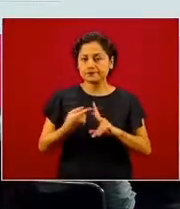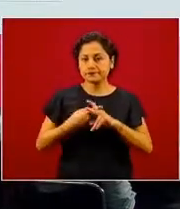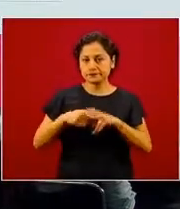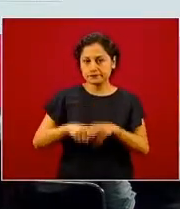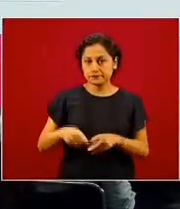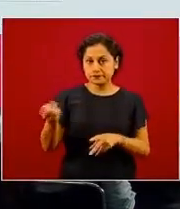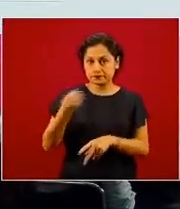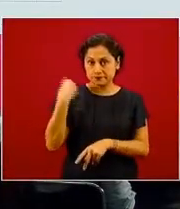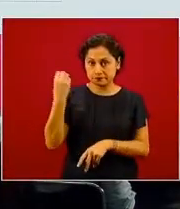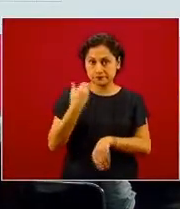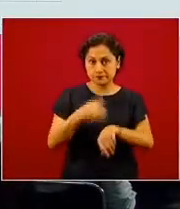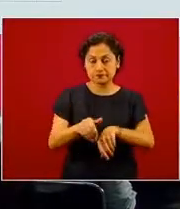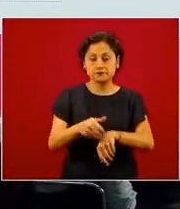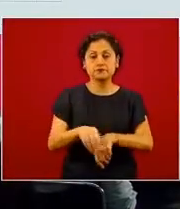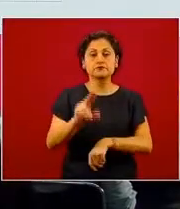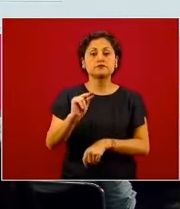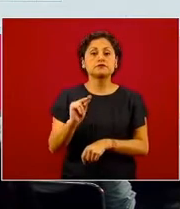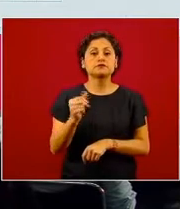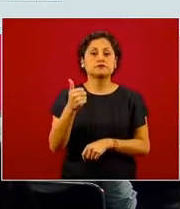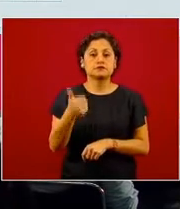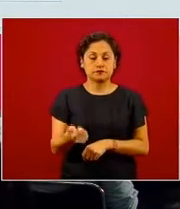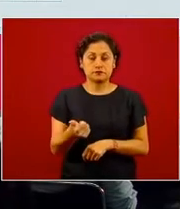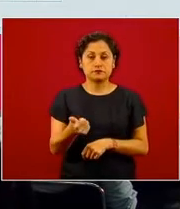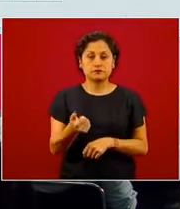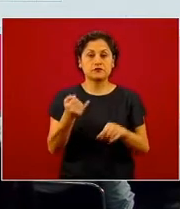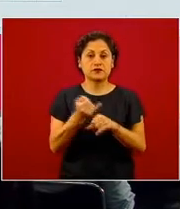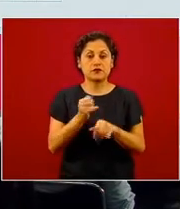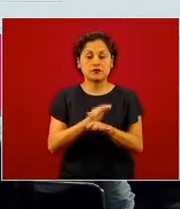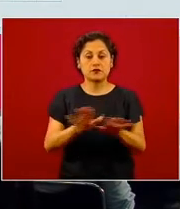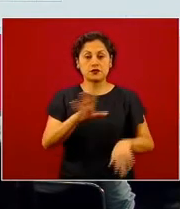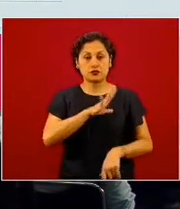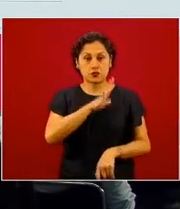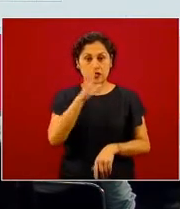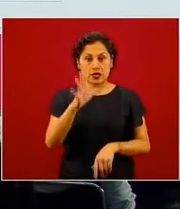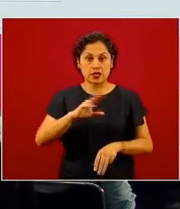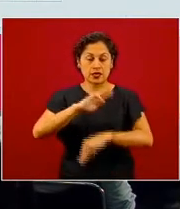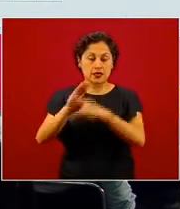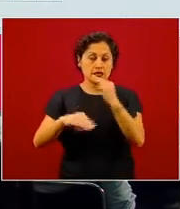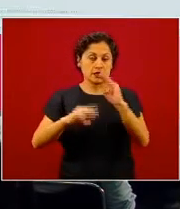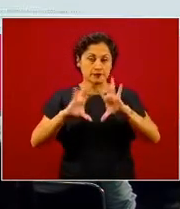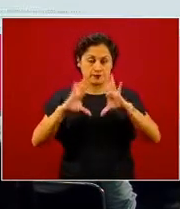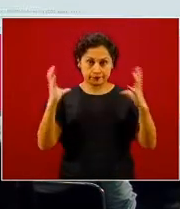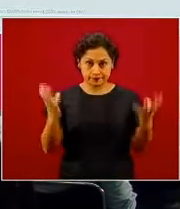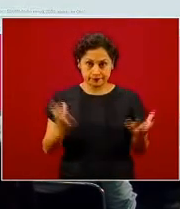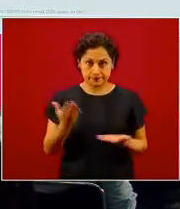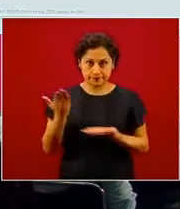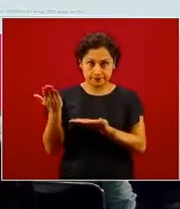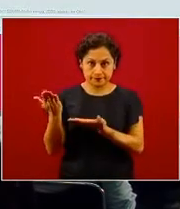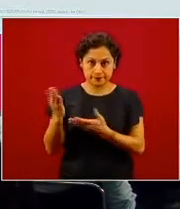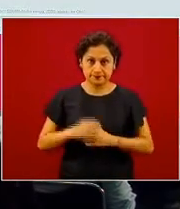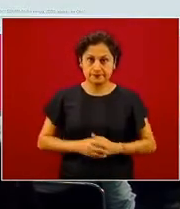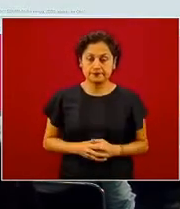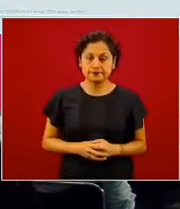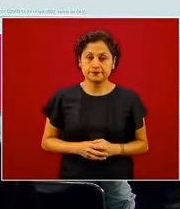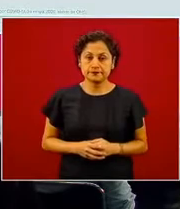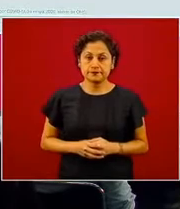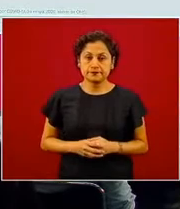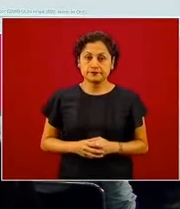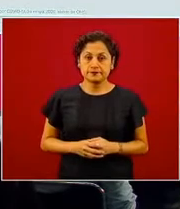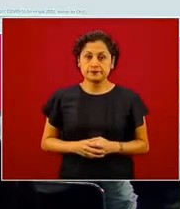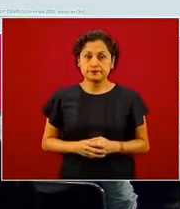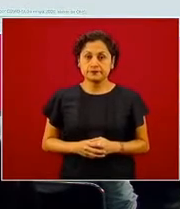So we're going to start our 86th briefing with the international perspective, as we see on the next slide.